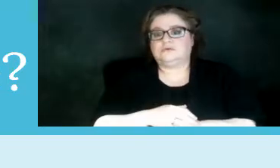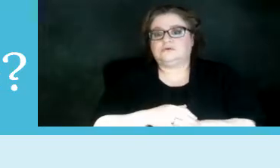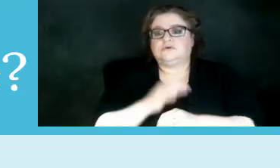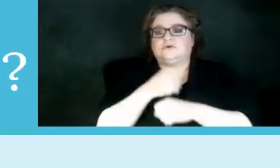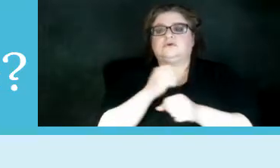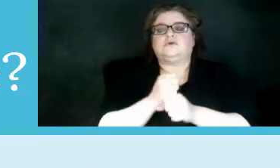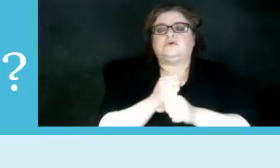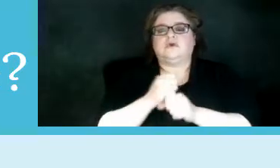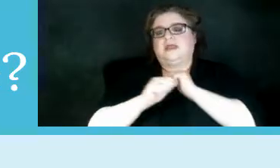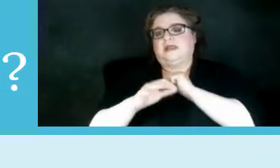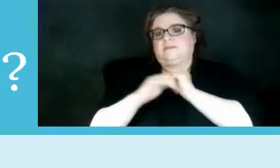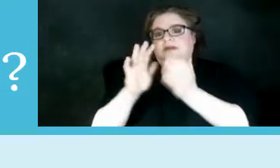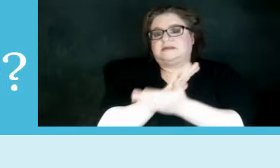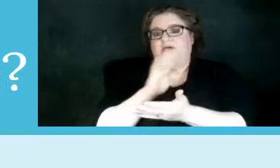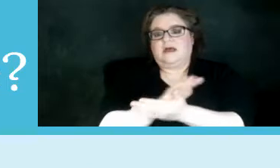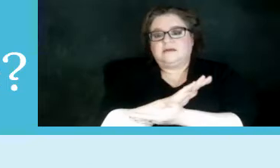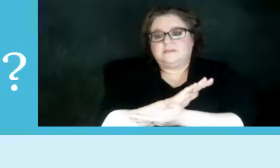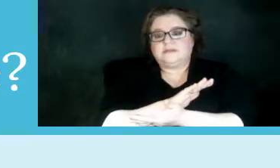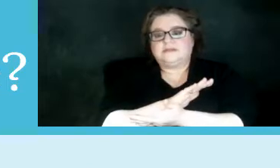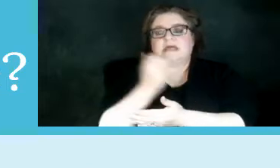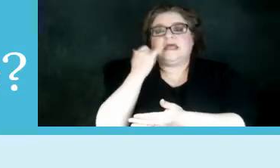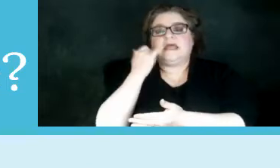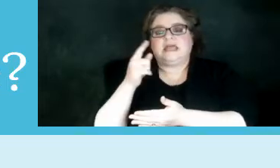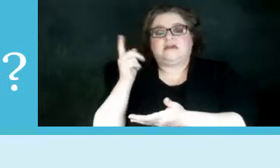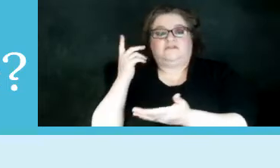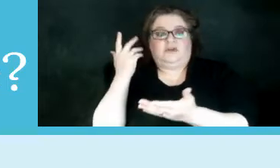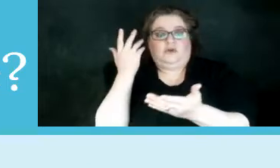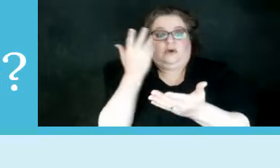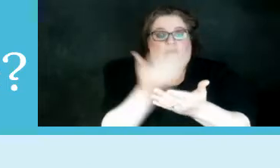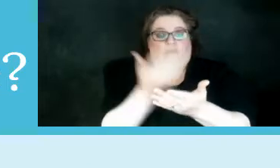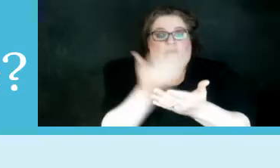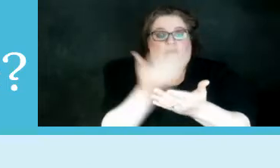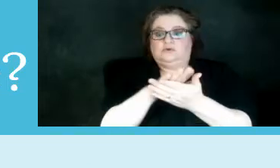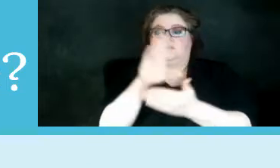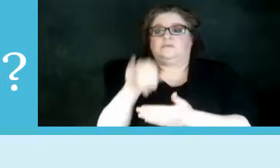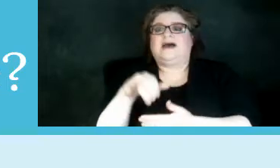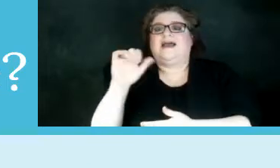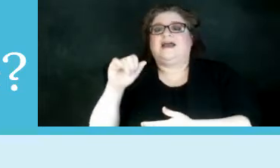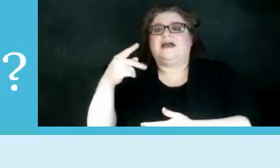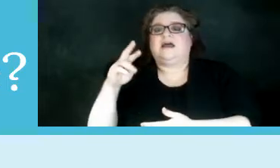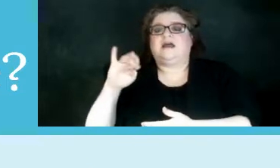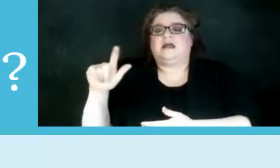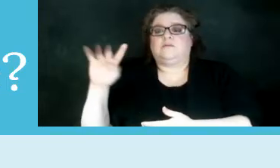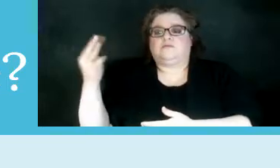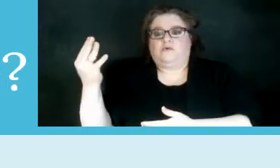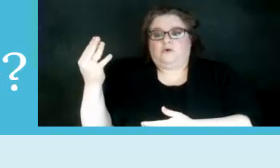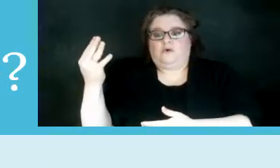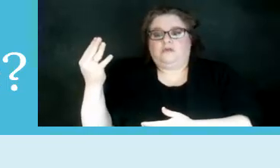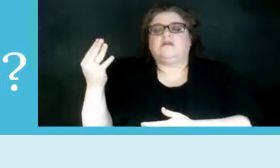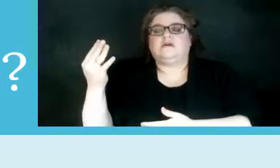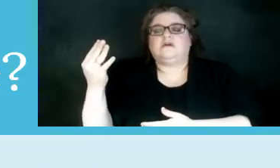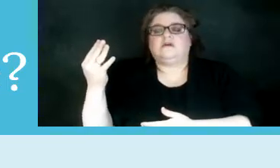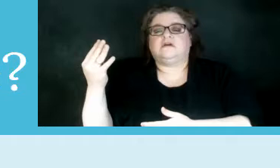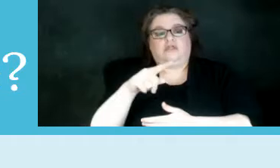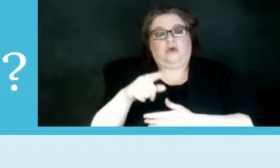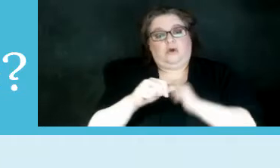create campaign documents that if you get them to the school by April 4th, those campaign